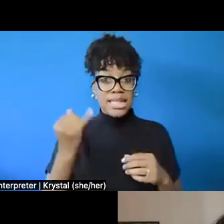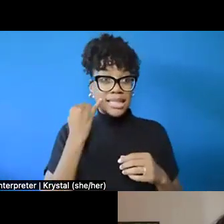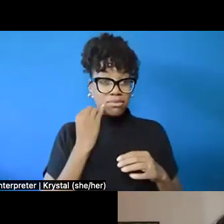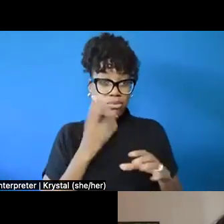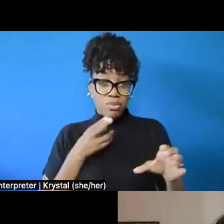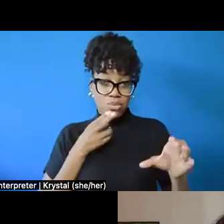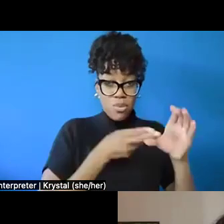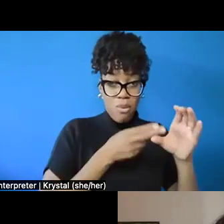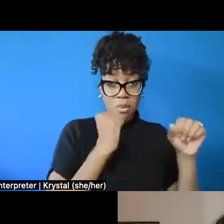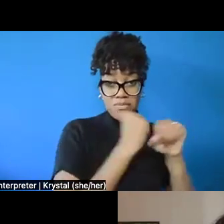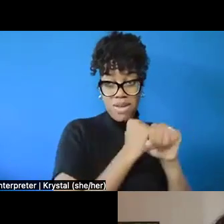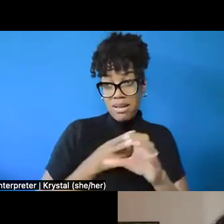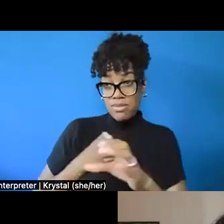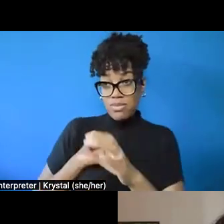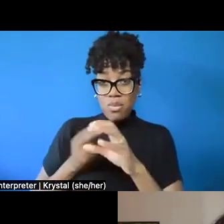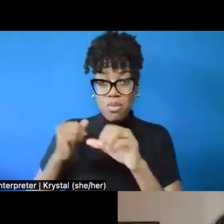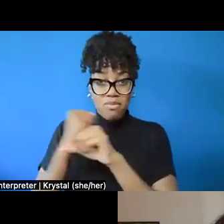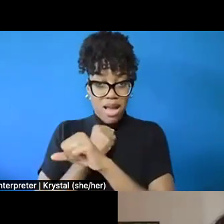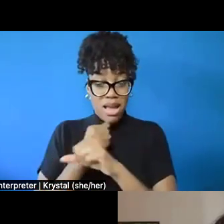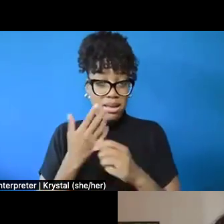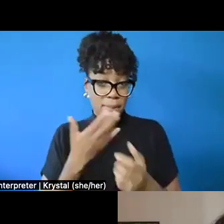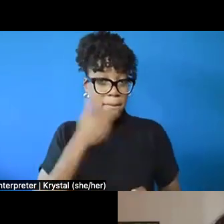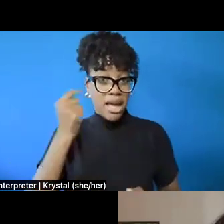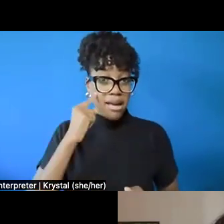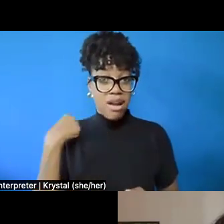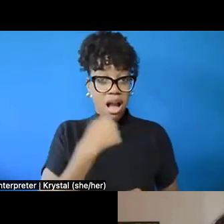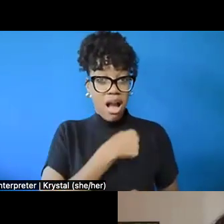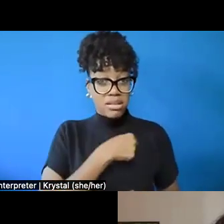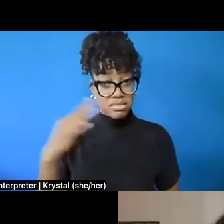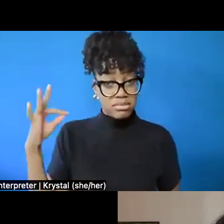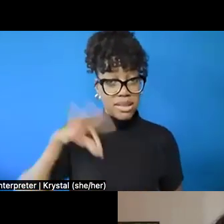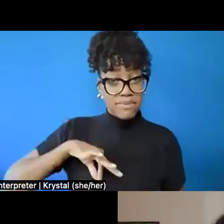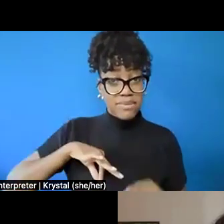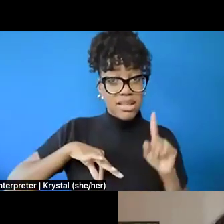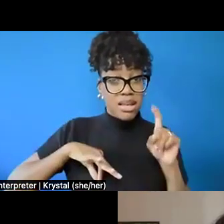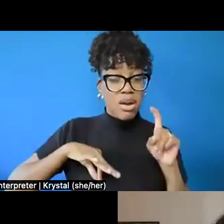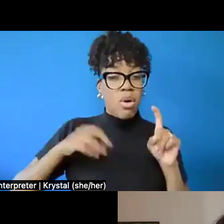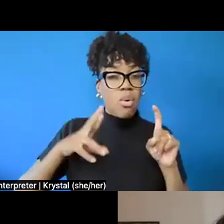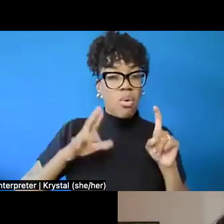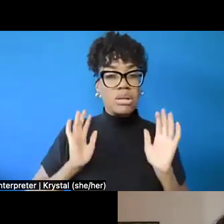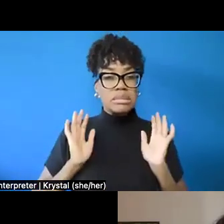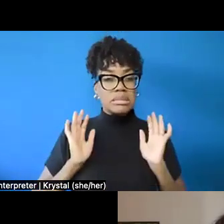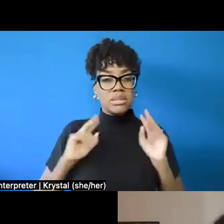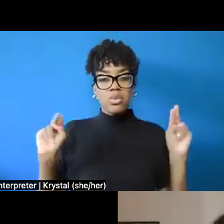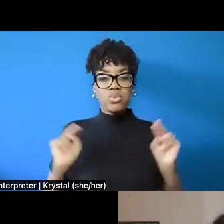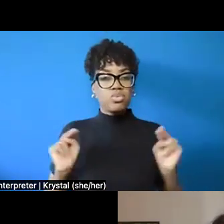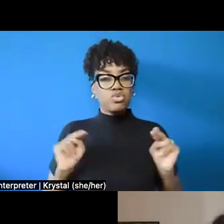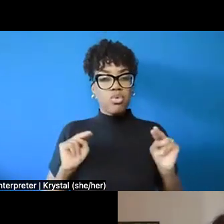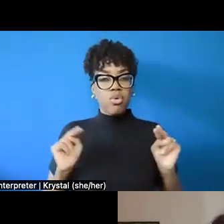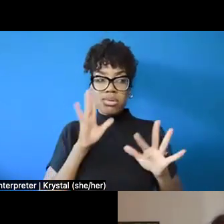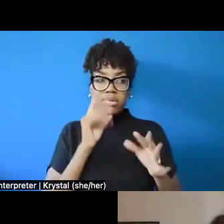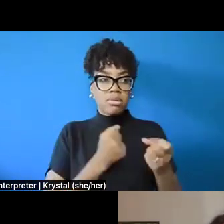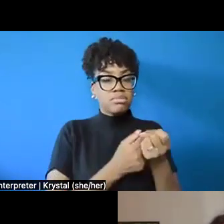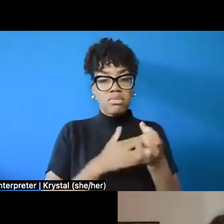try to maintain neutrality? And in fact, a lot of these big native nations, there were these fissures with different groups thinking different strategies